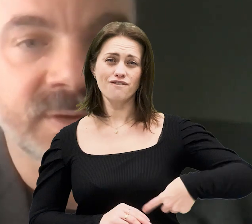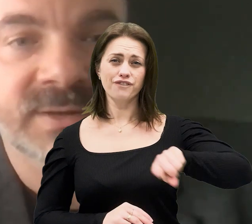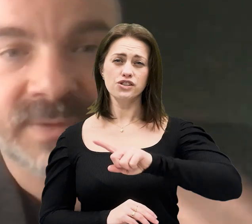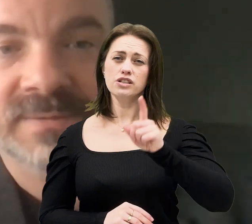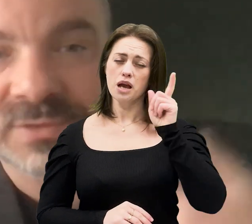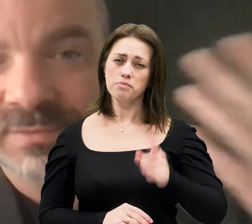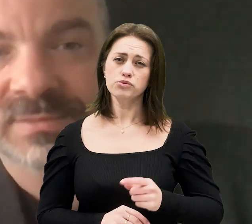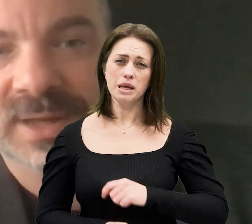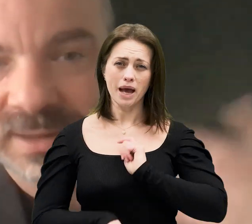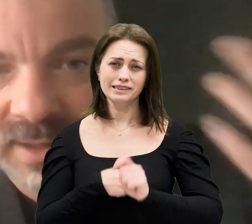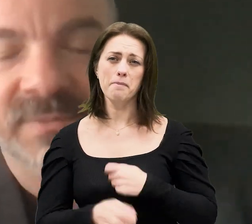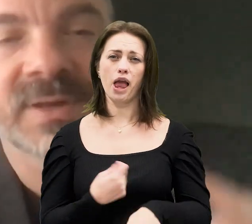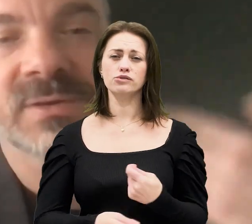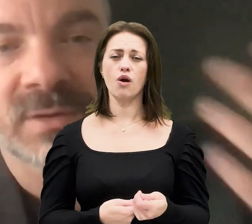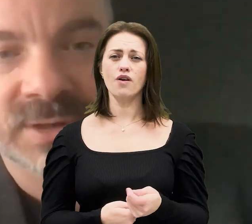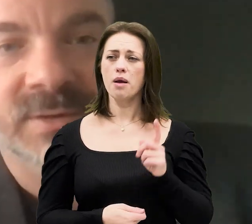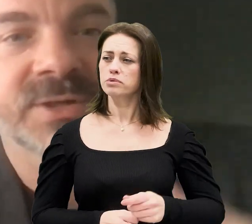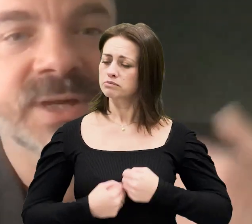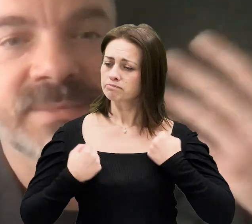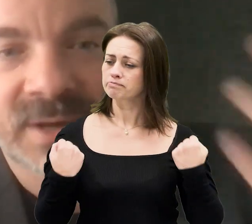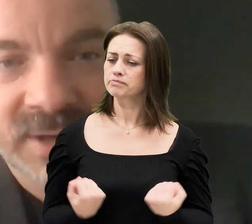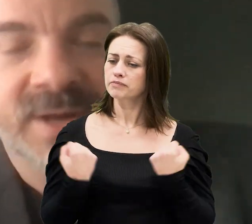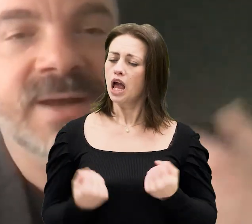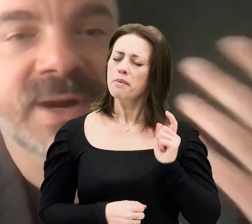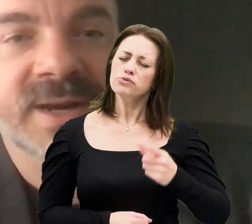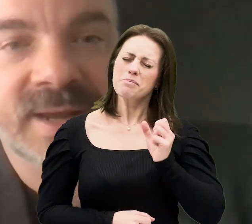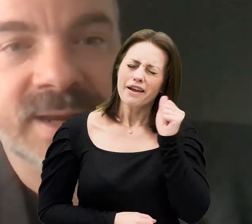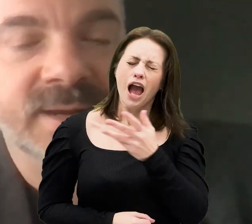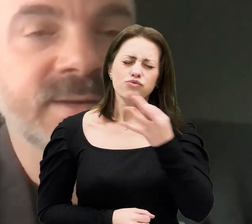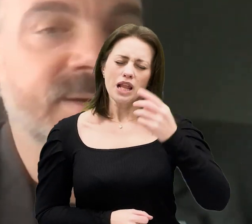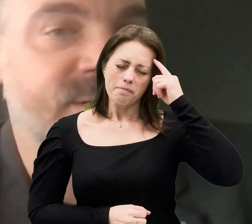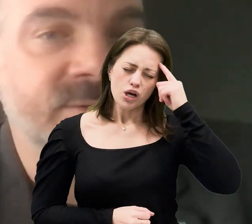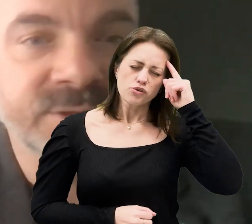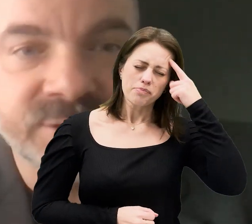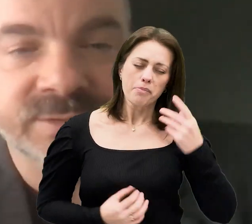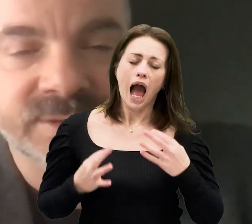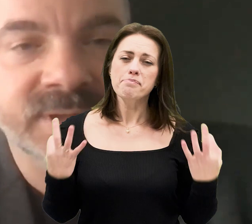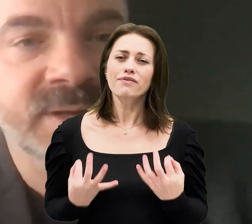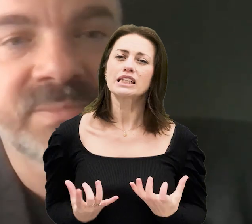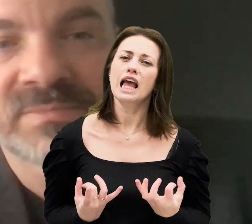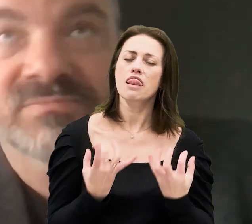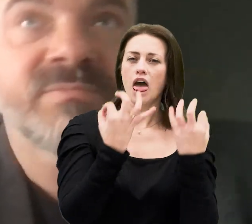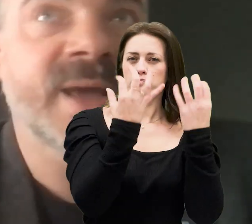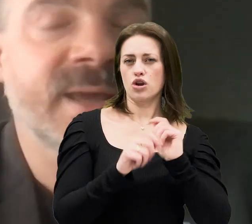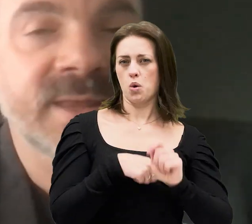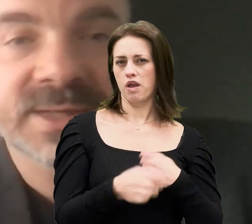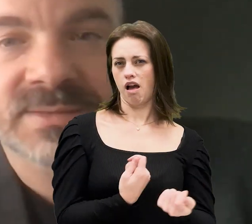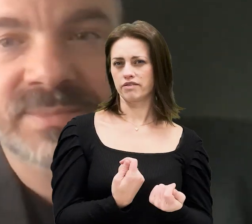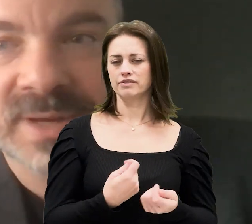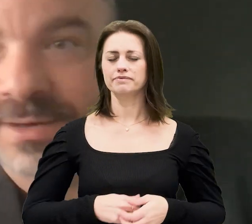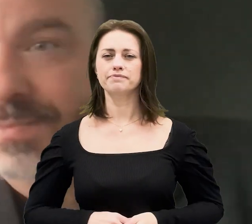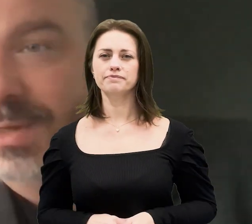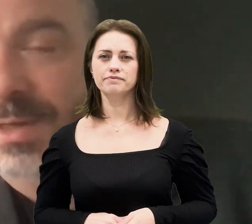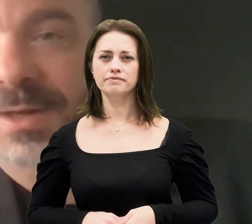to work on it. We have to like think of it all the time, every day, in order to like make